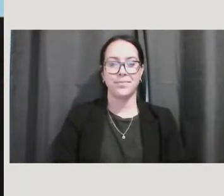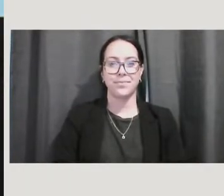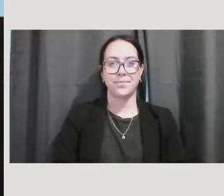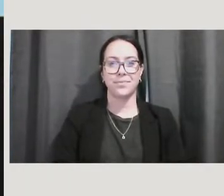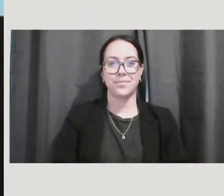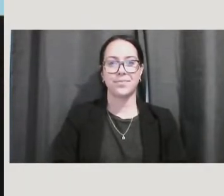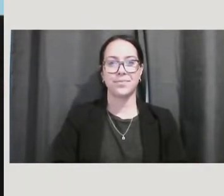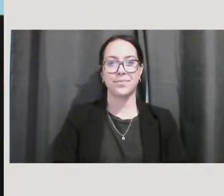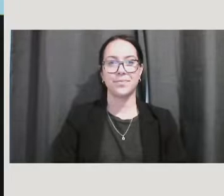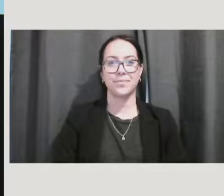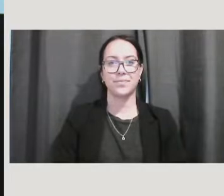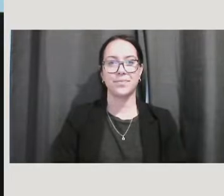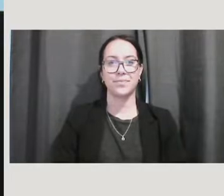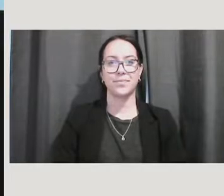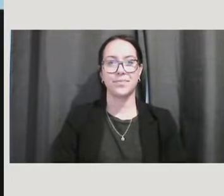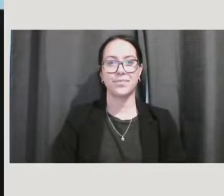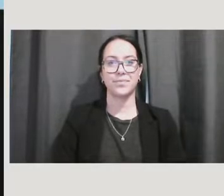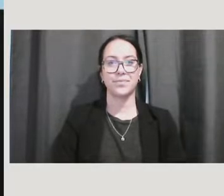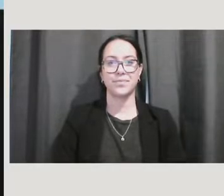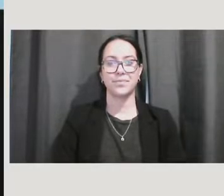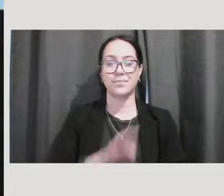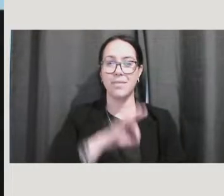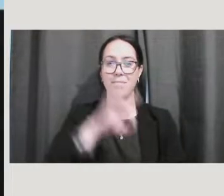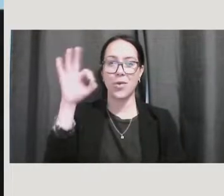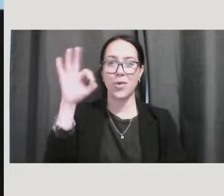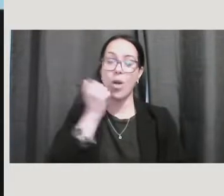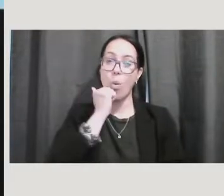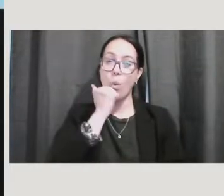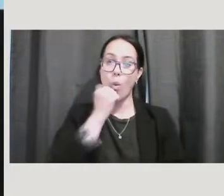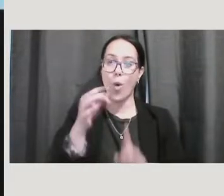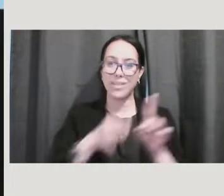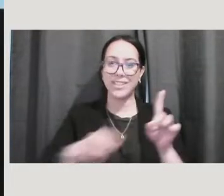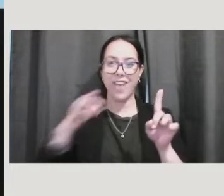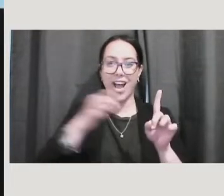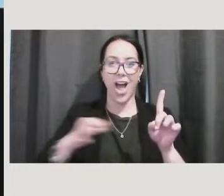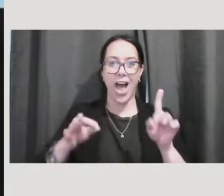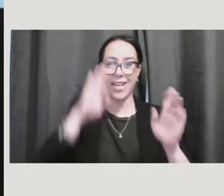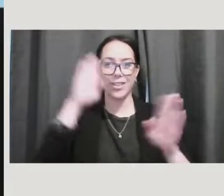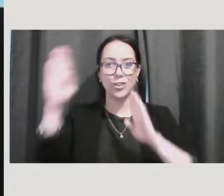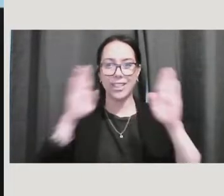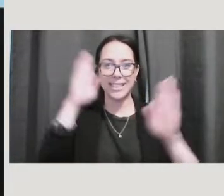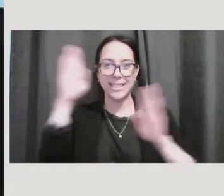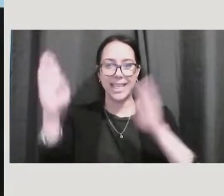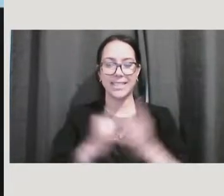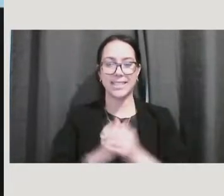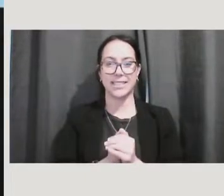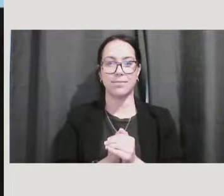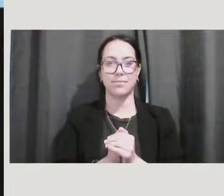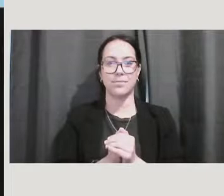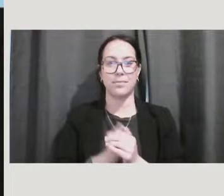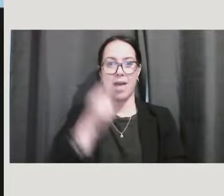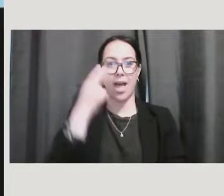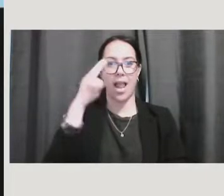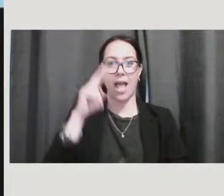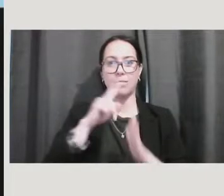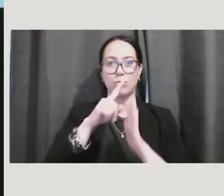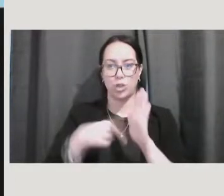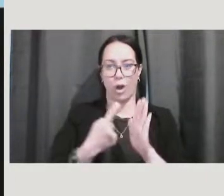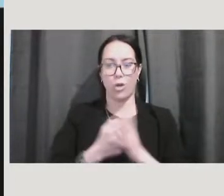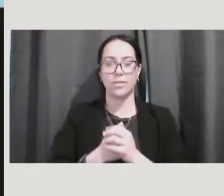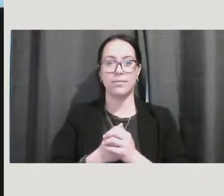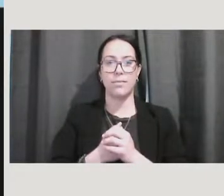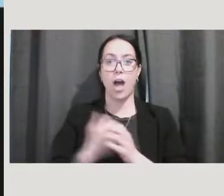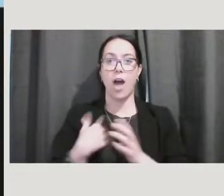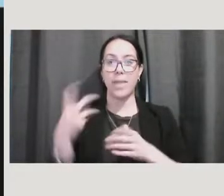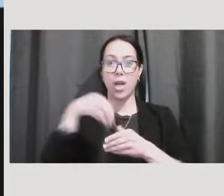all right uh more in a warm Pacific greetings um called John John Ong aho I've been on the Arts Council for